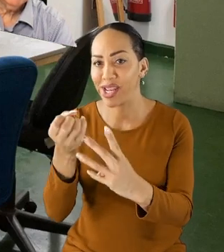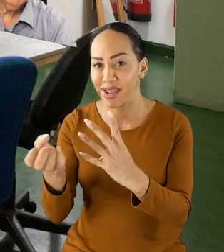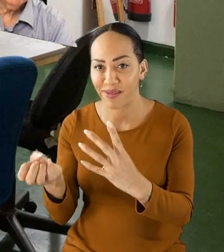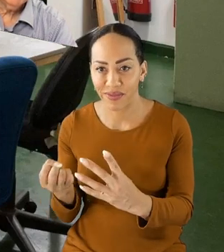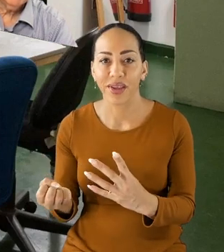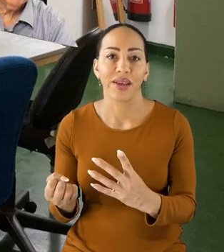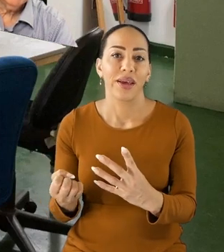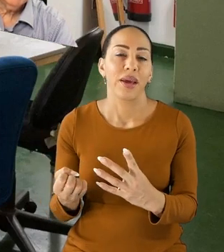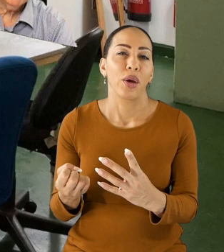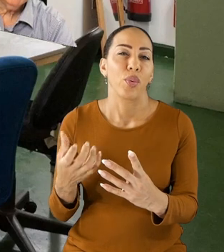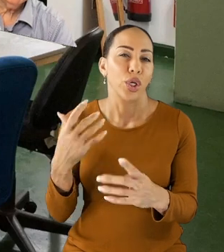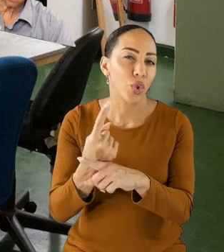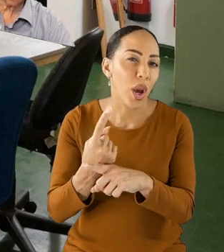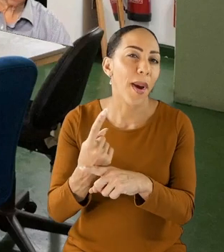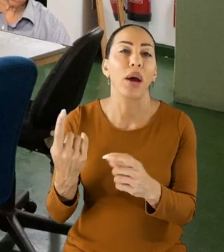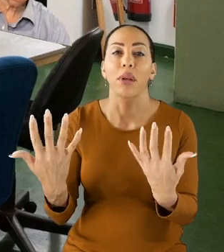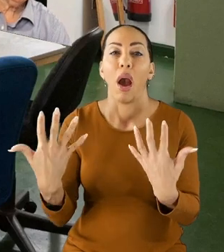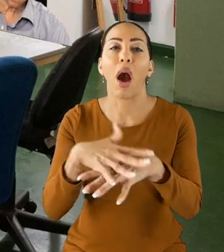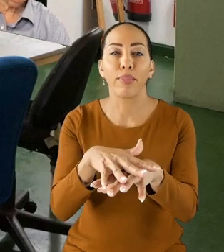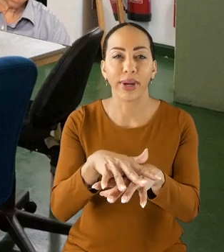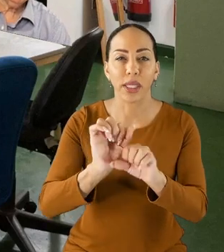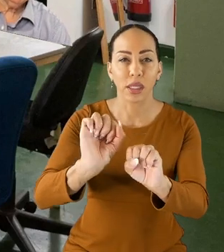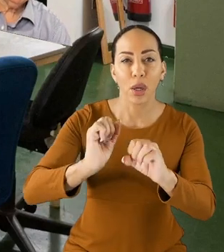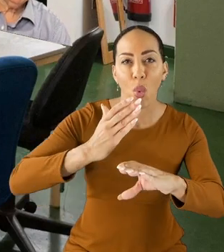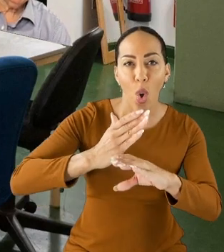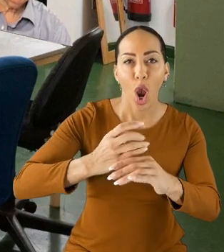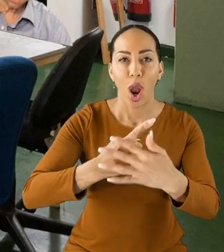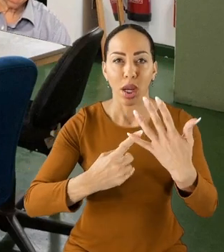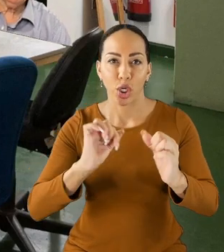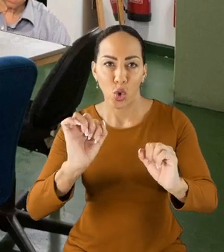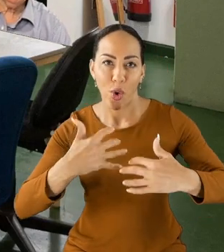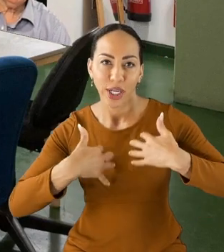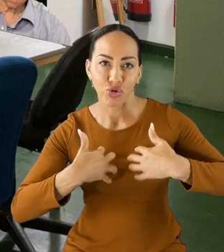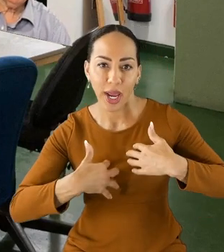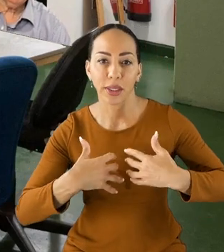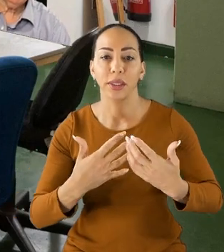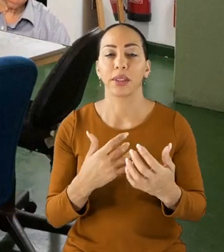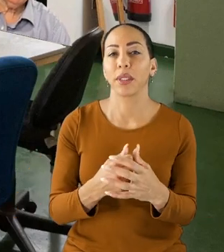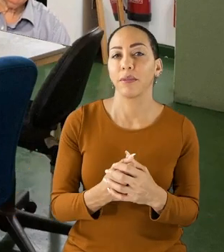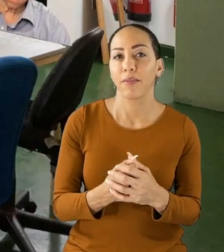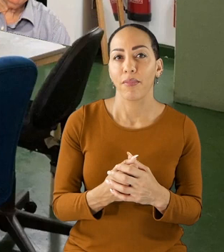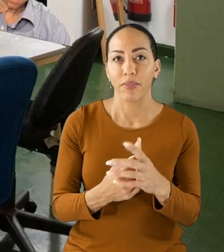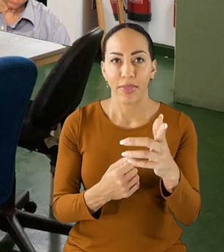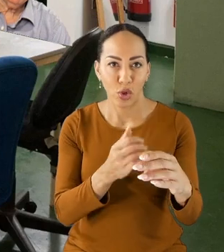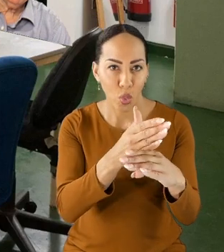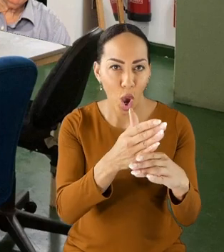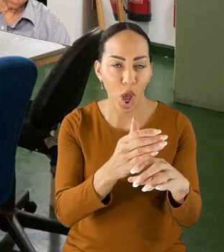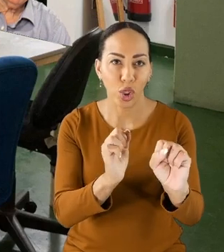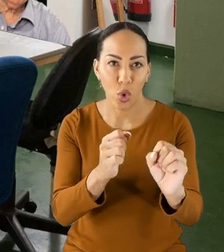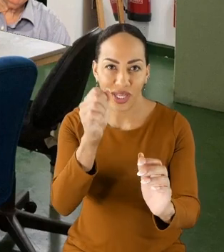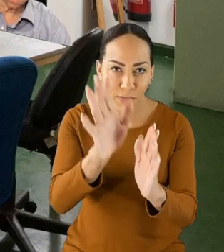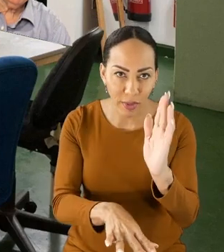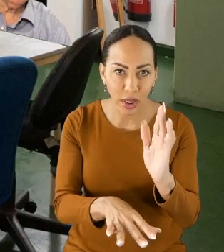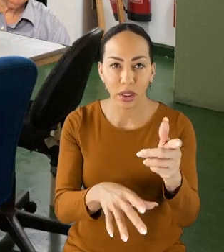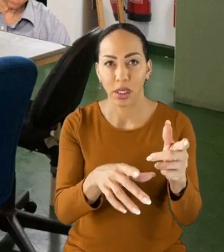about the hybrid nature of your work and your interest, and what we can try and do with that, and how we can